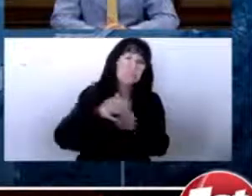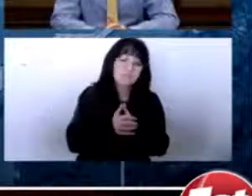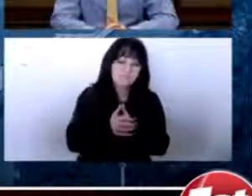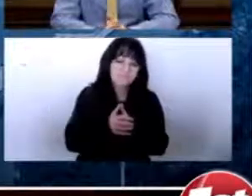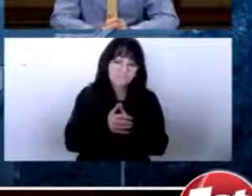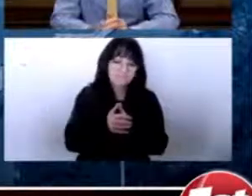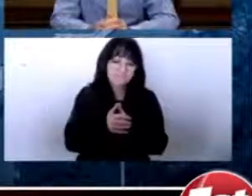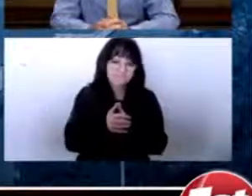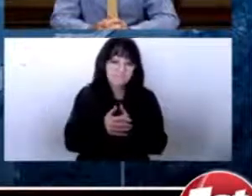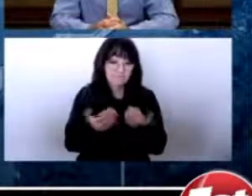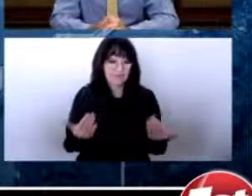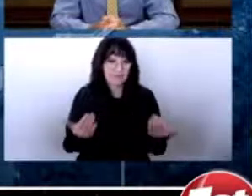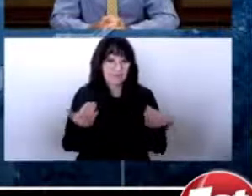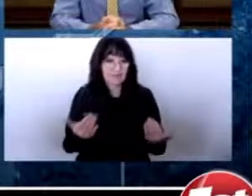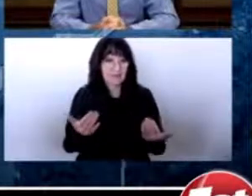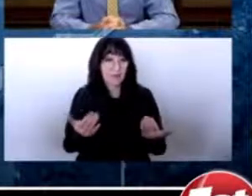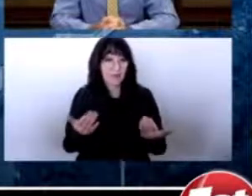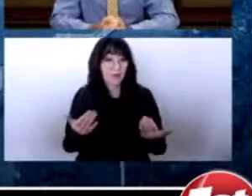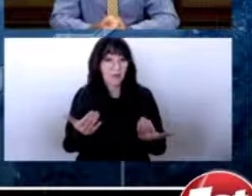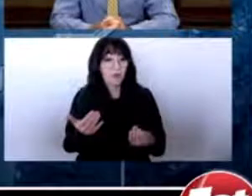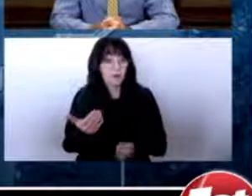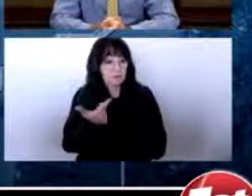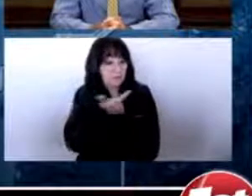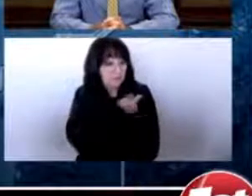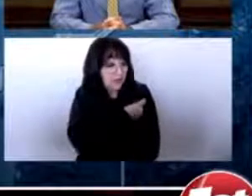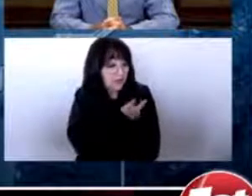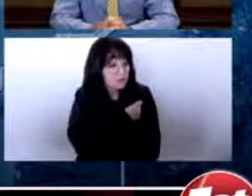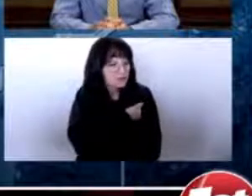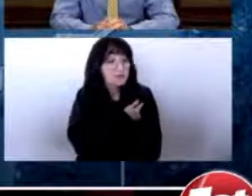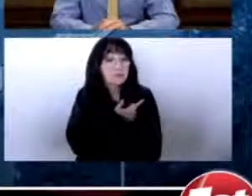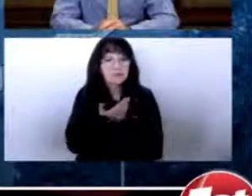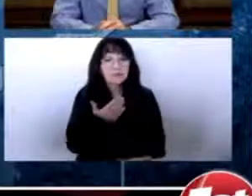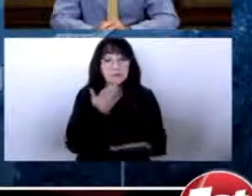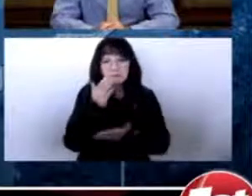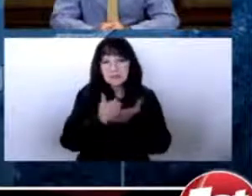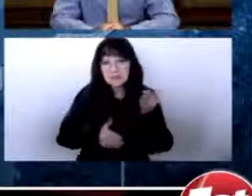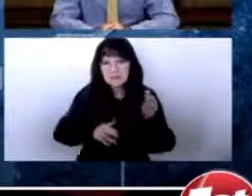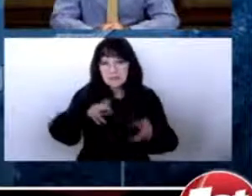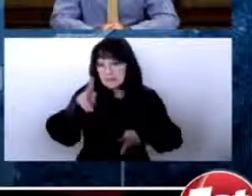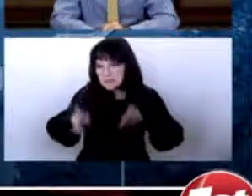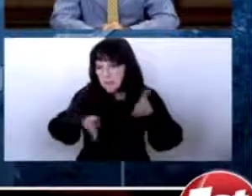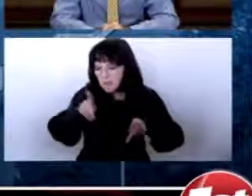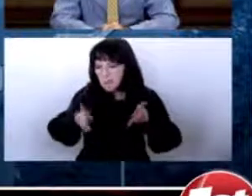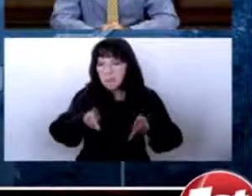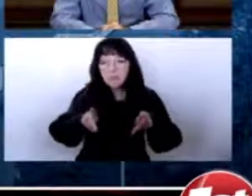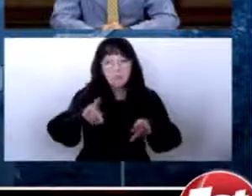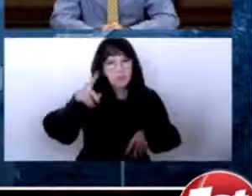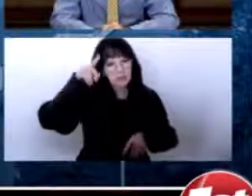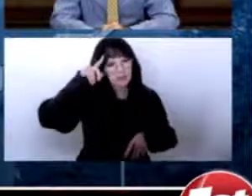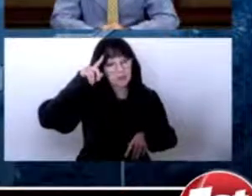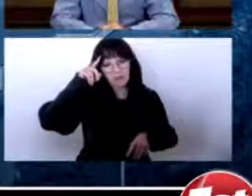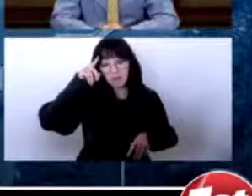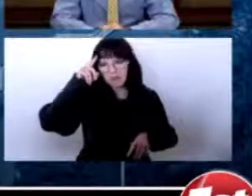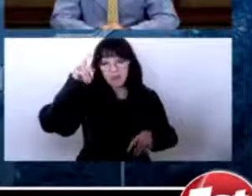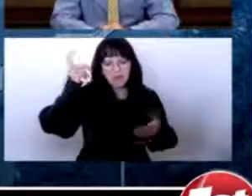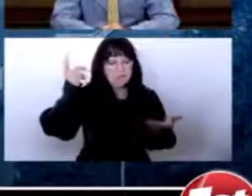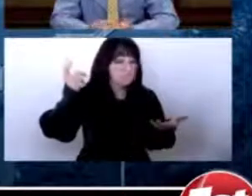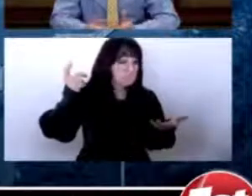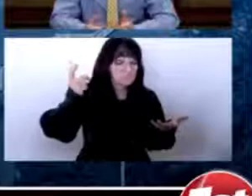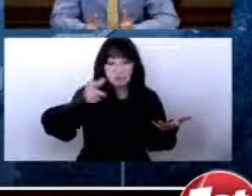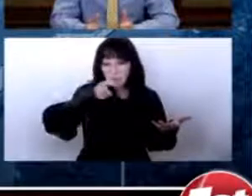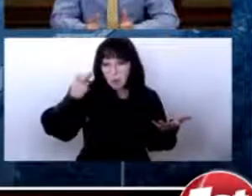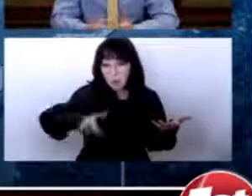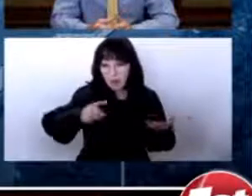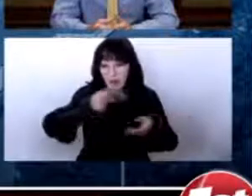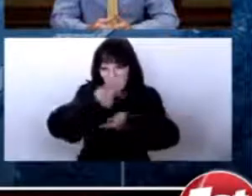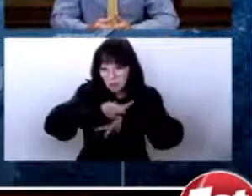with vaccinations, people are feeling that they don't have to be careful, they don't have to wear a mask. But we know